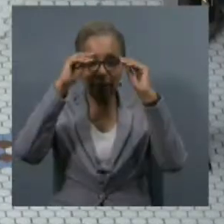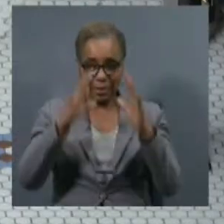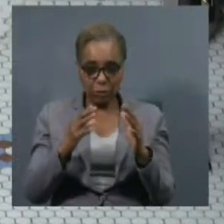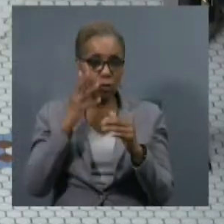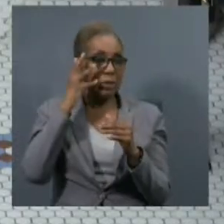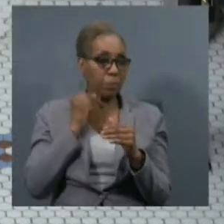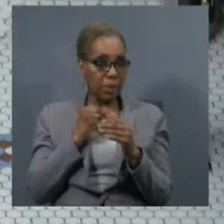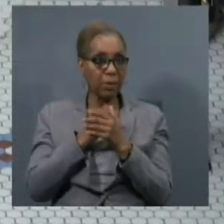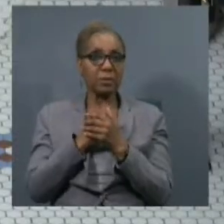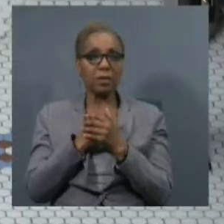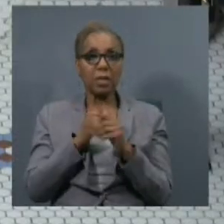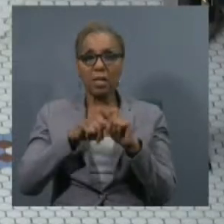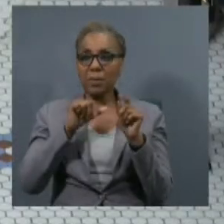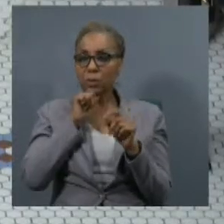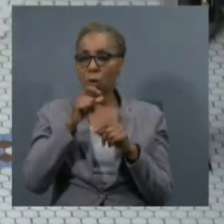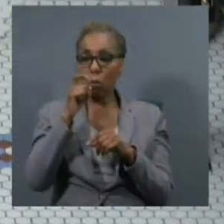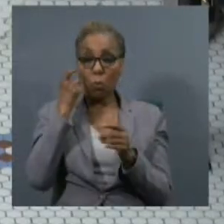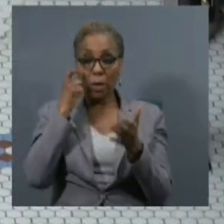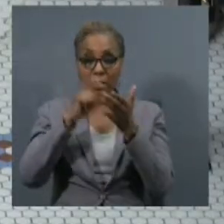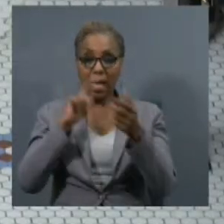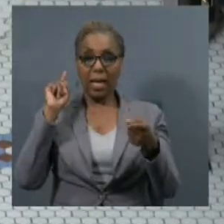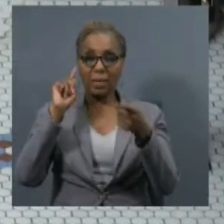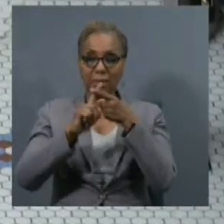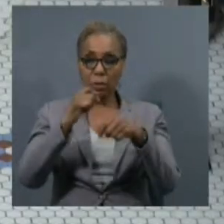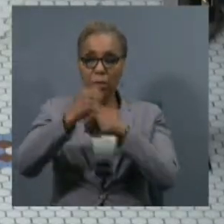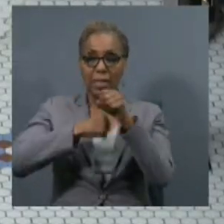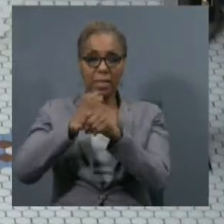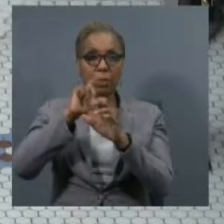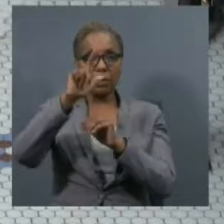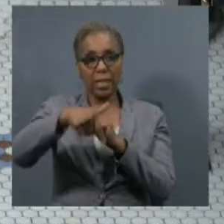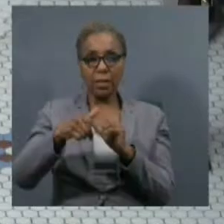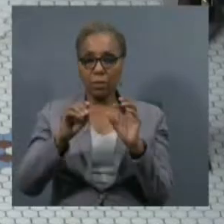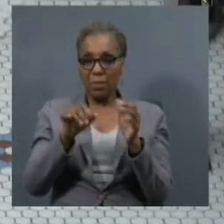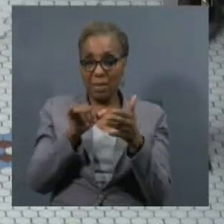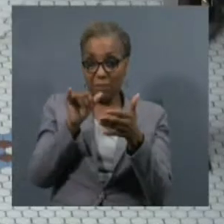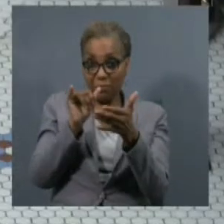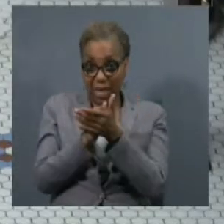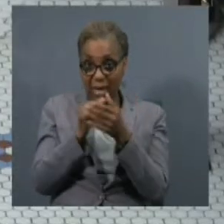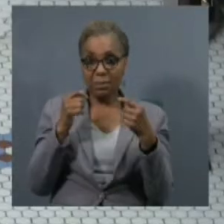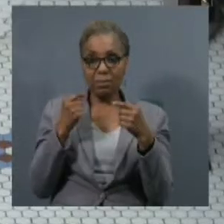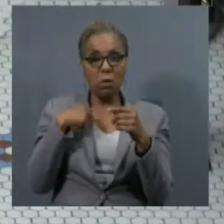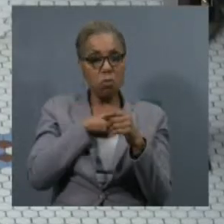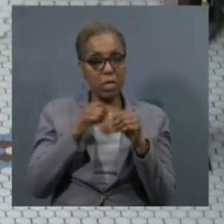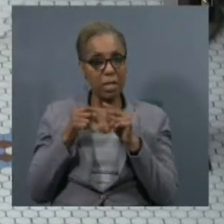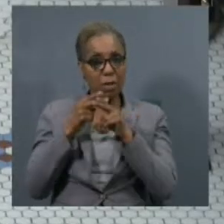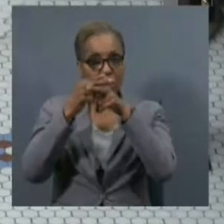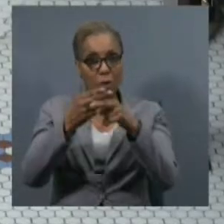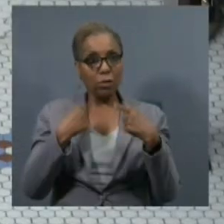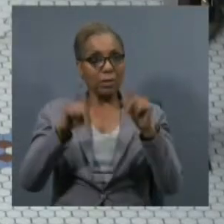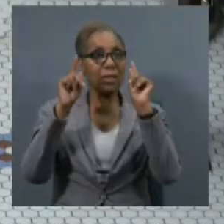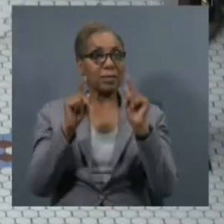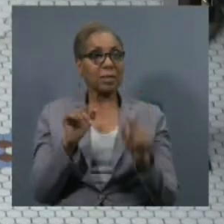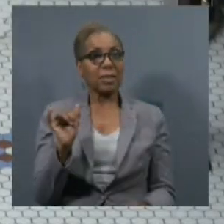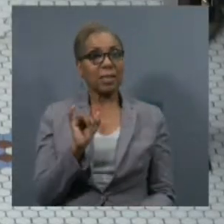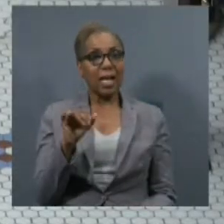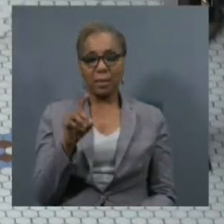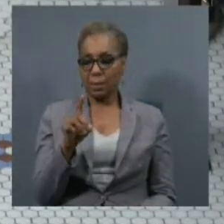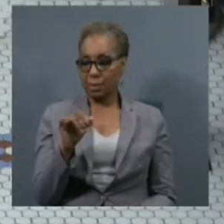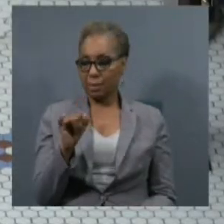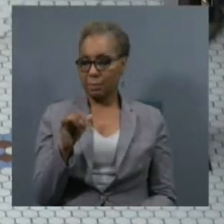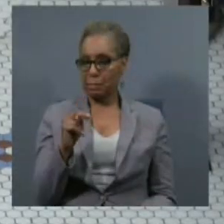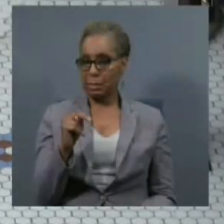had, but you really don't recognize it until years later. We still consider those success for, like, for example, a De Niro cook